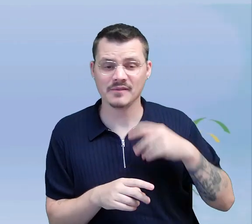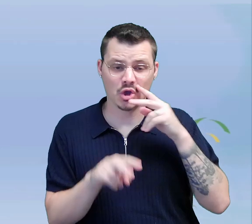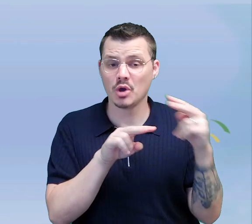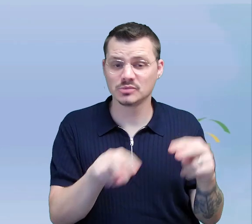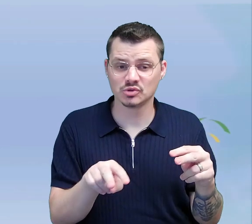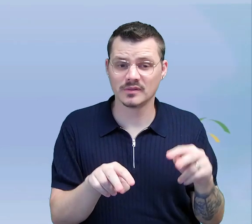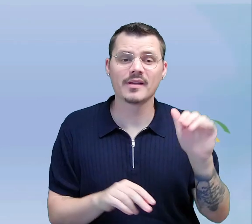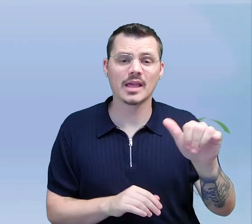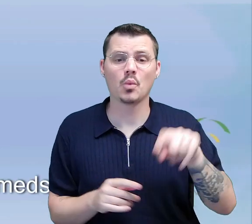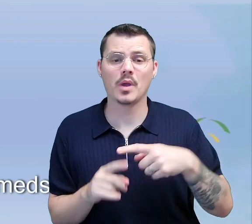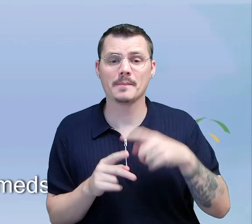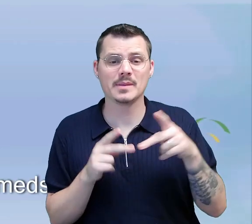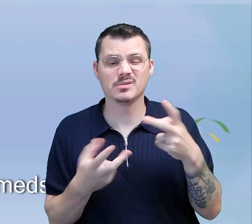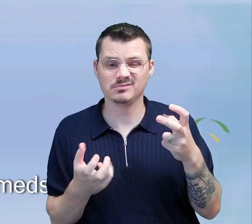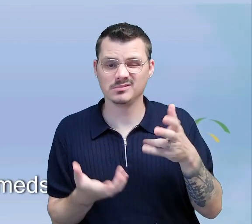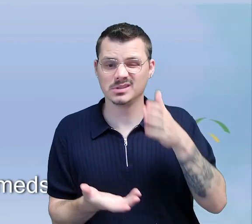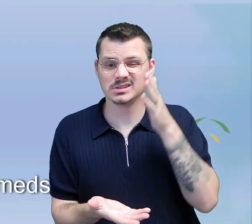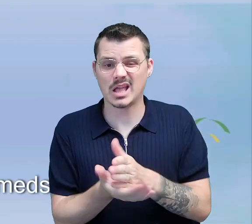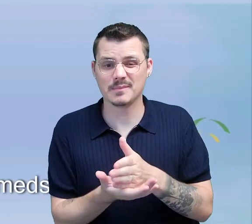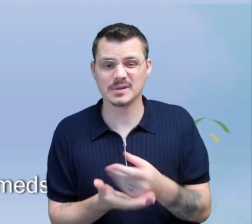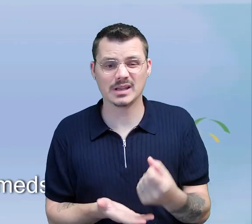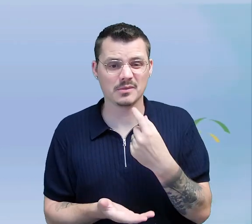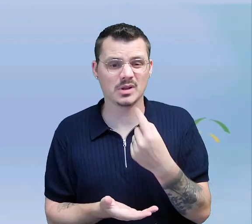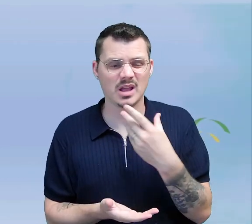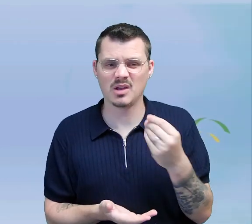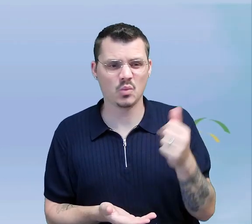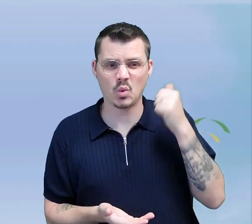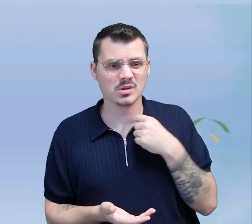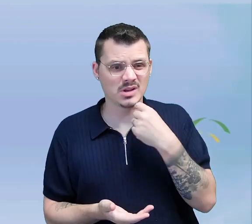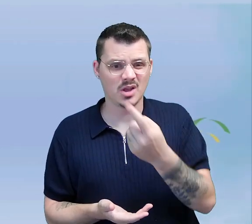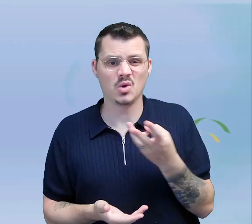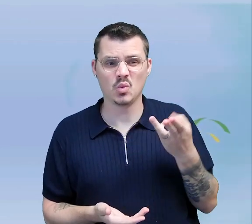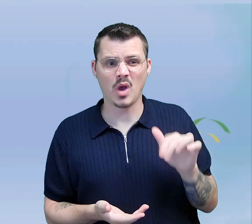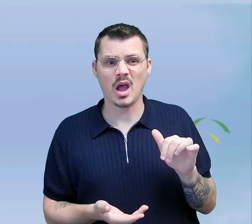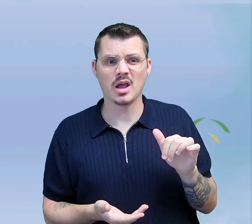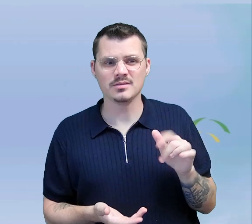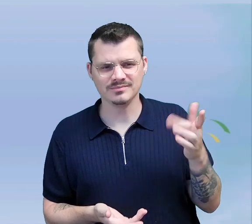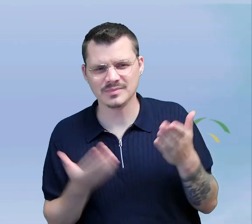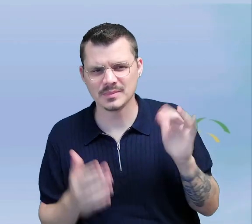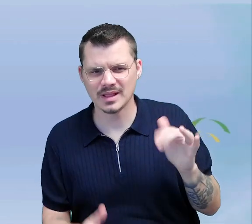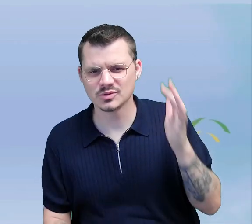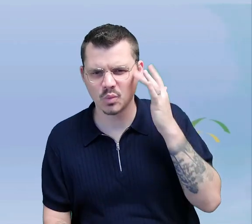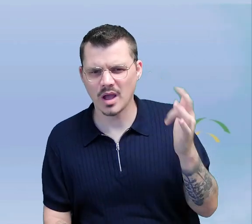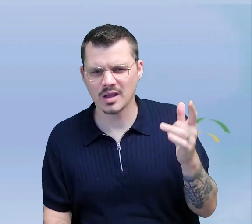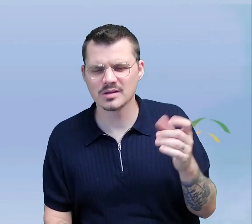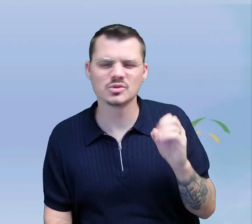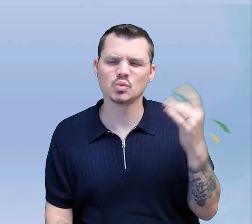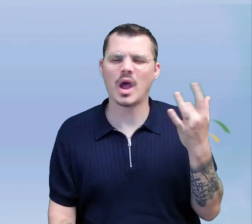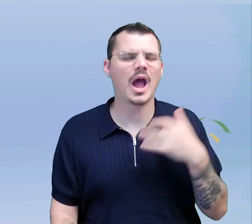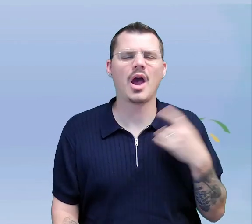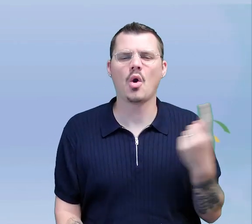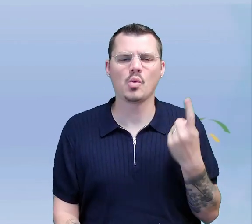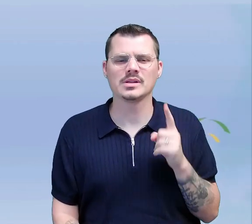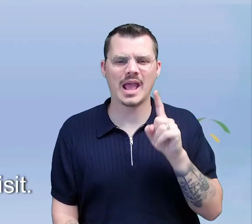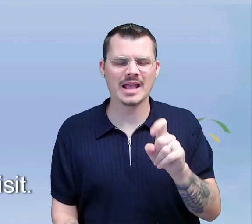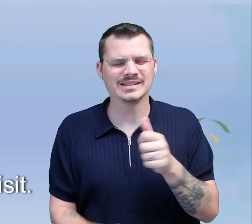observed that when people kind of stop taking their meds and won't tell you why, this might be why. So, which is why I